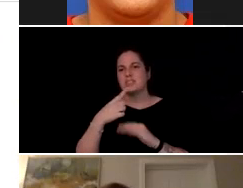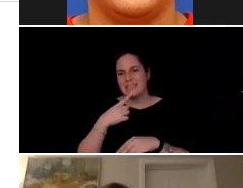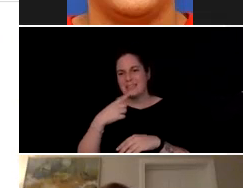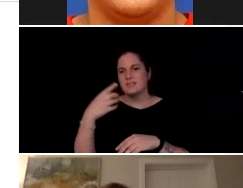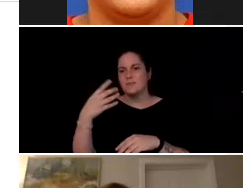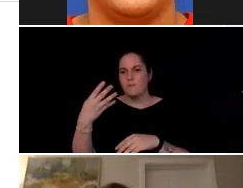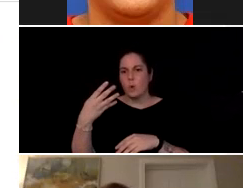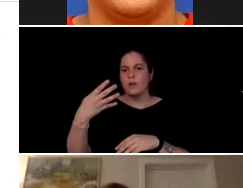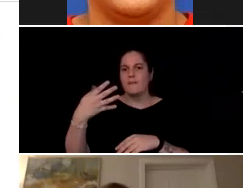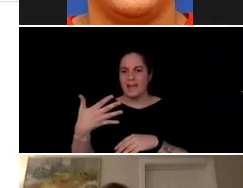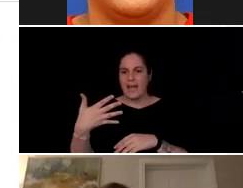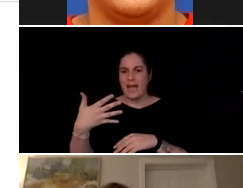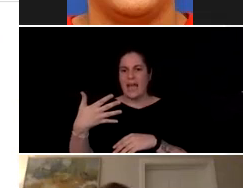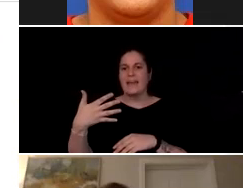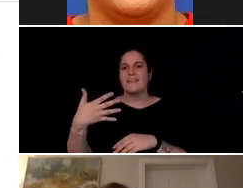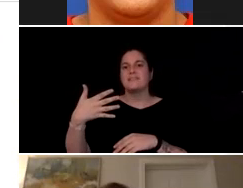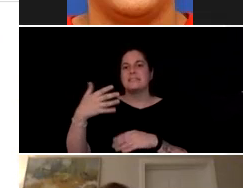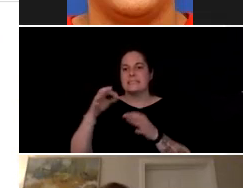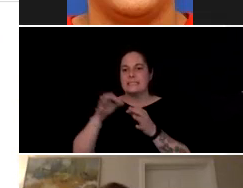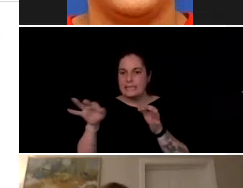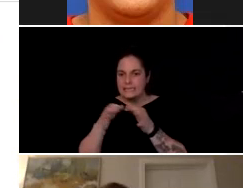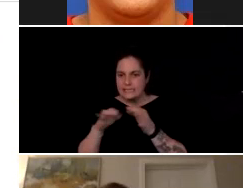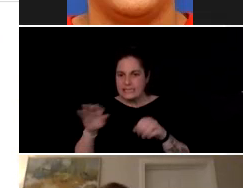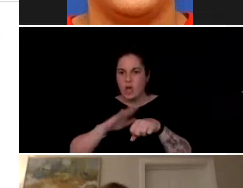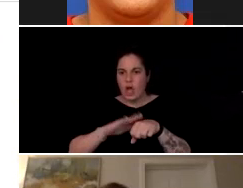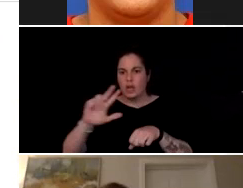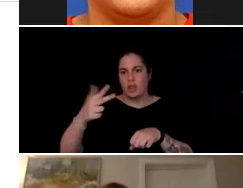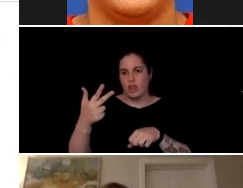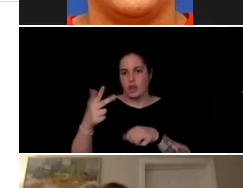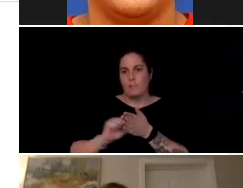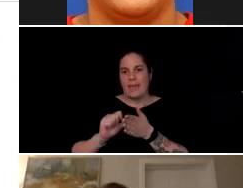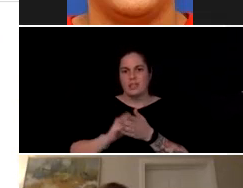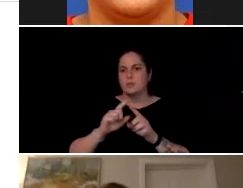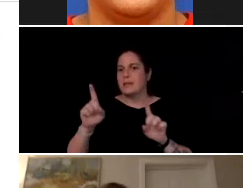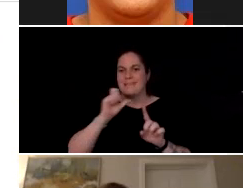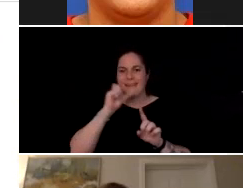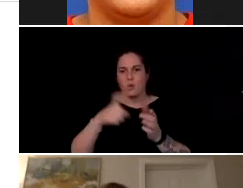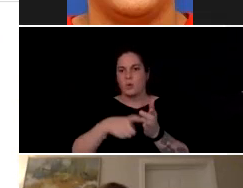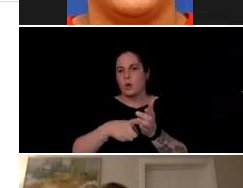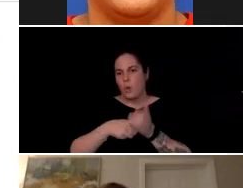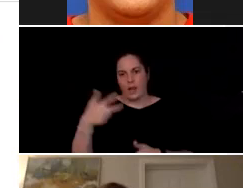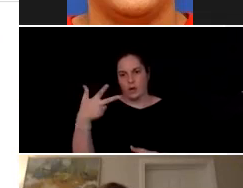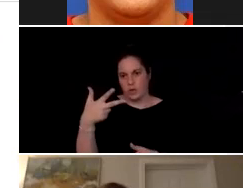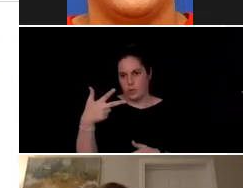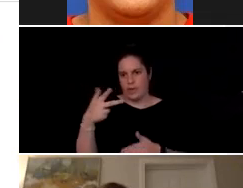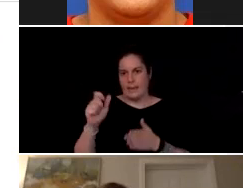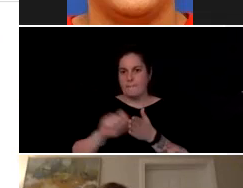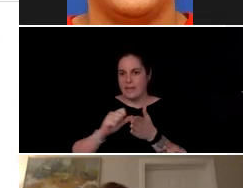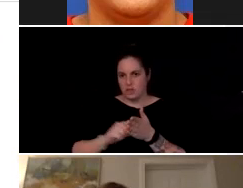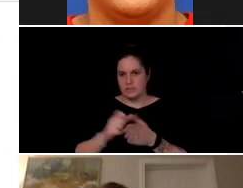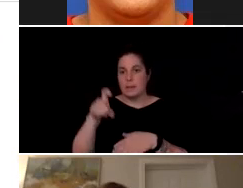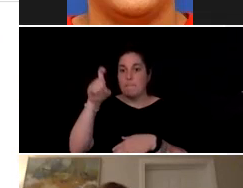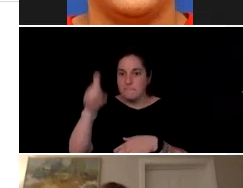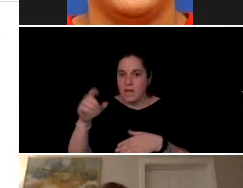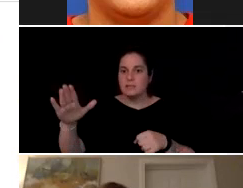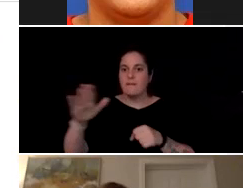5 sentences on a 3rd page. It doesn't have to be 3 pages long. It has to be 2